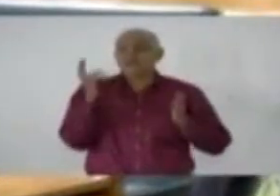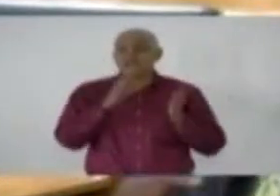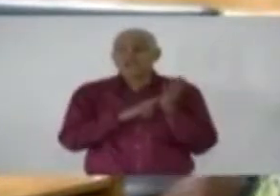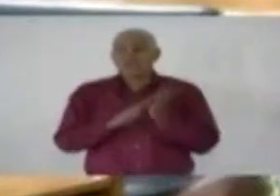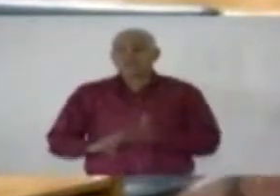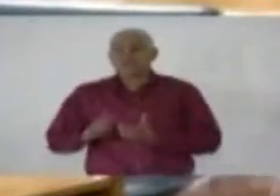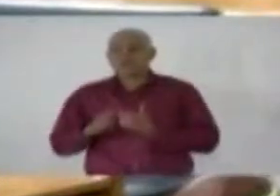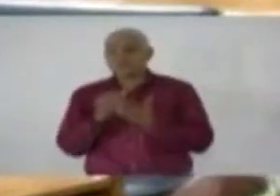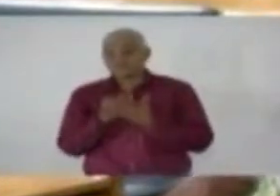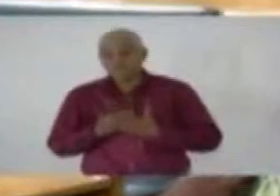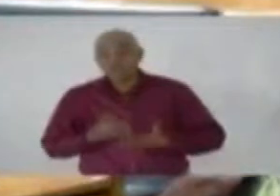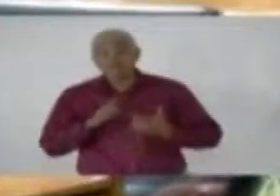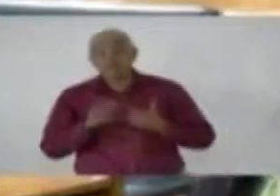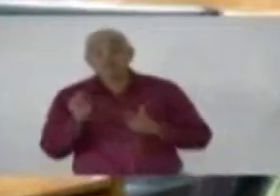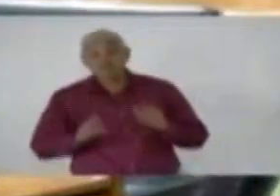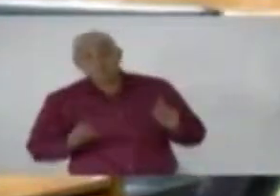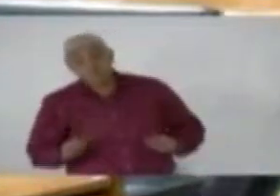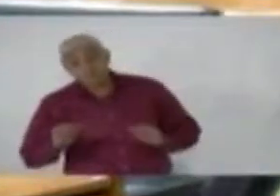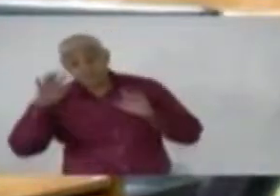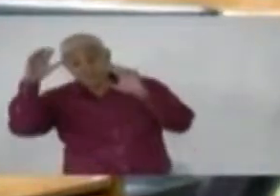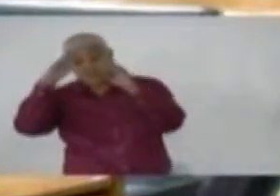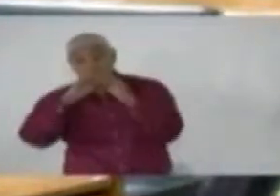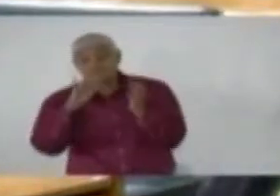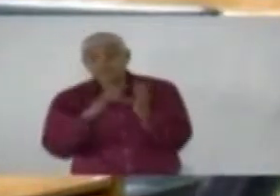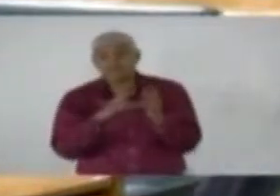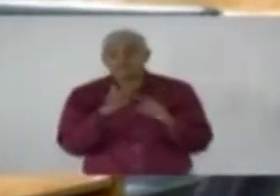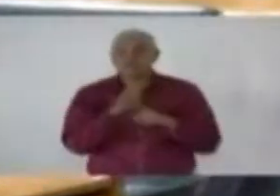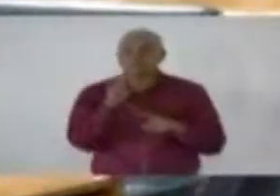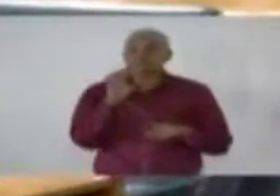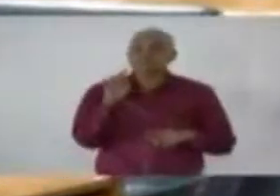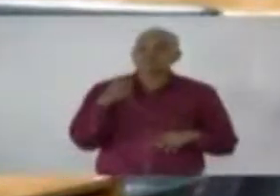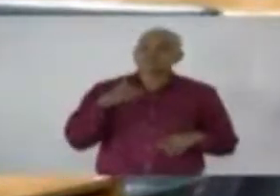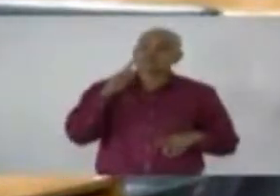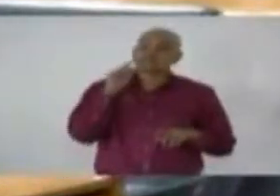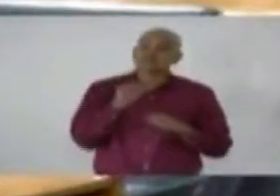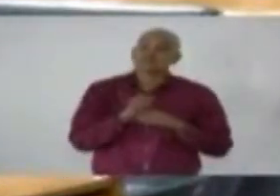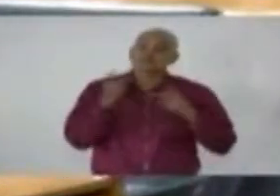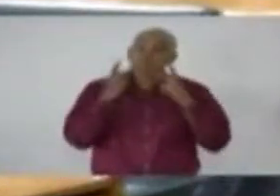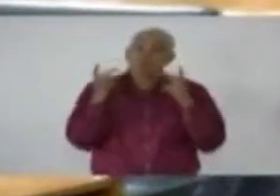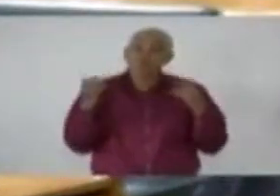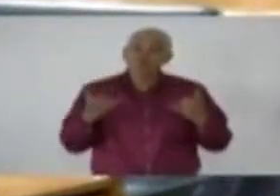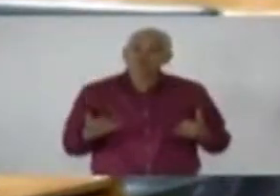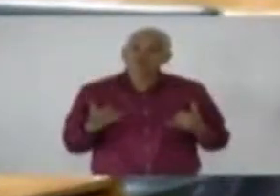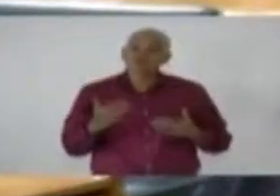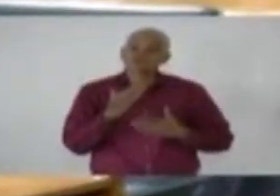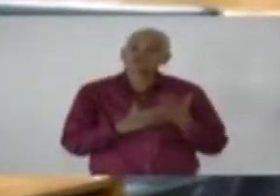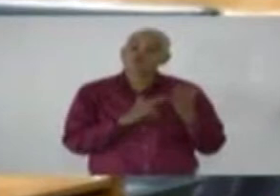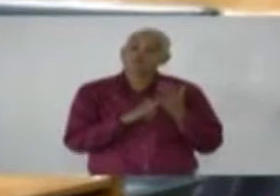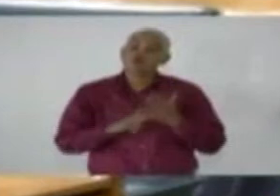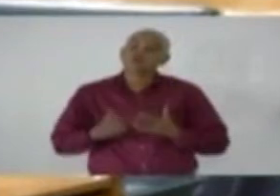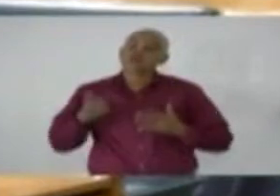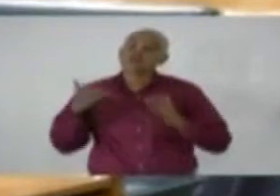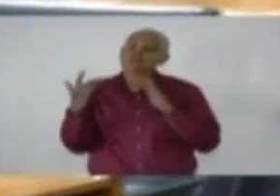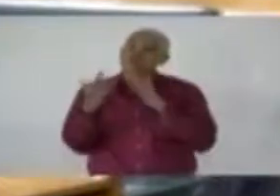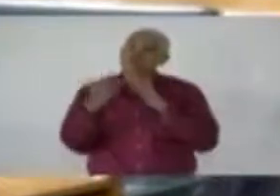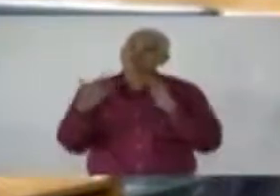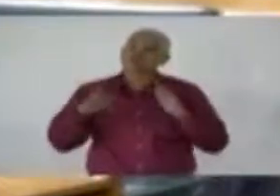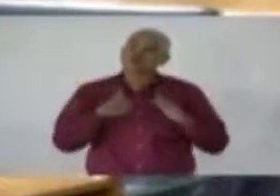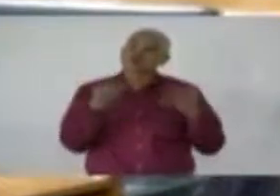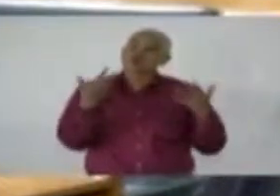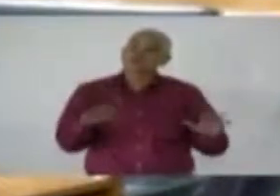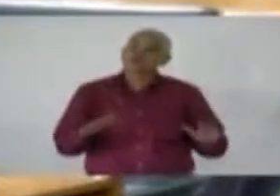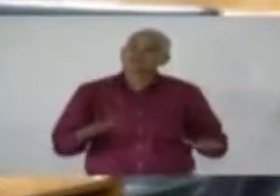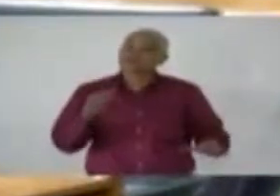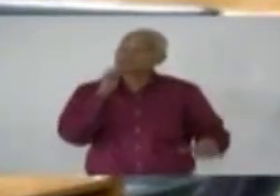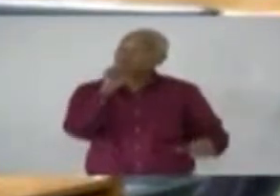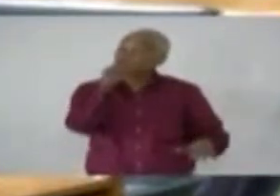and financiers and other people in the middle of December, and I'm making it public now. Some contractors have contacted us already.